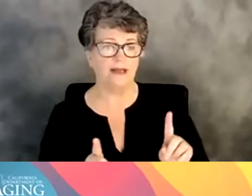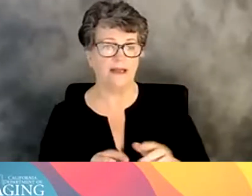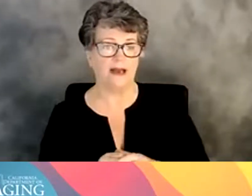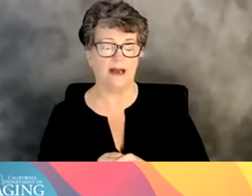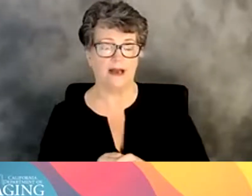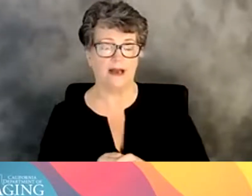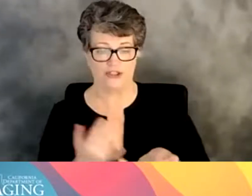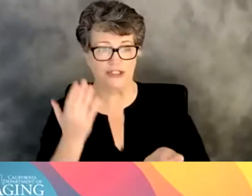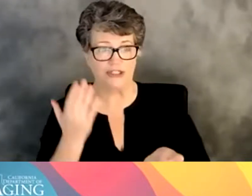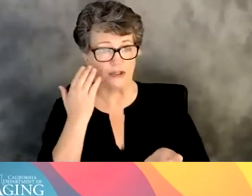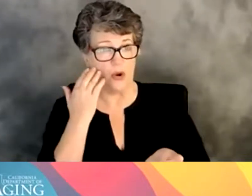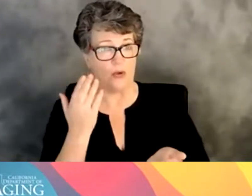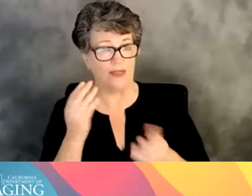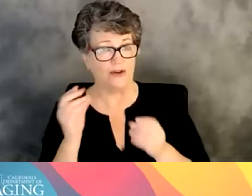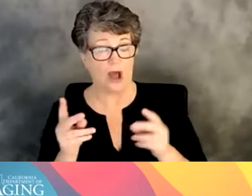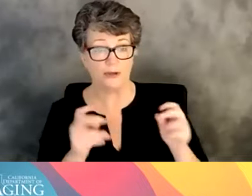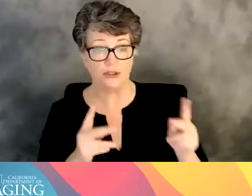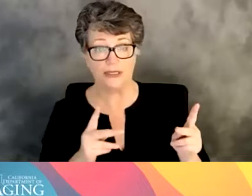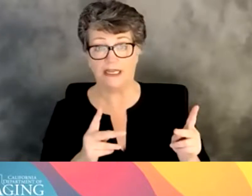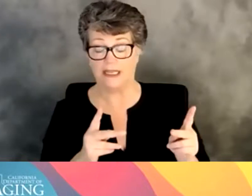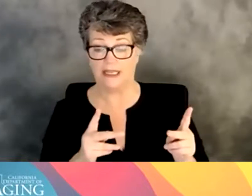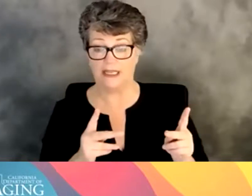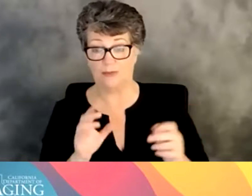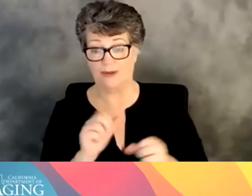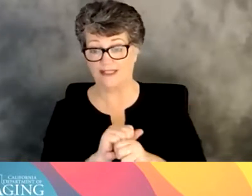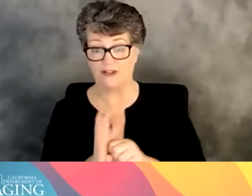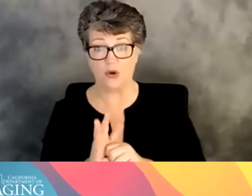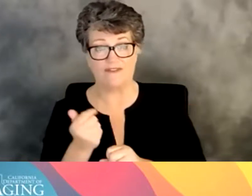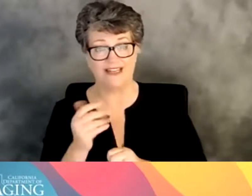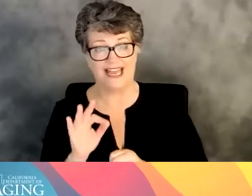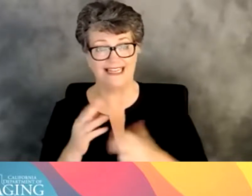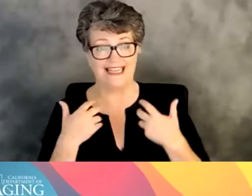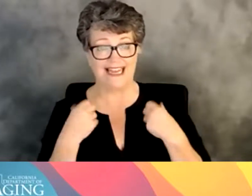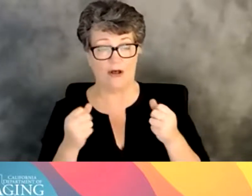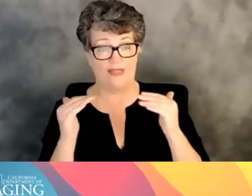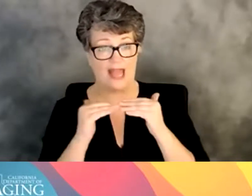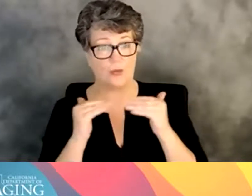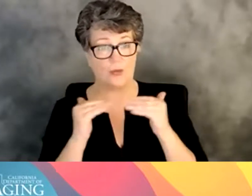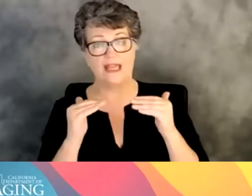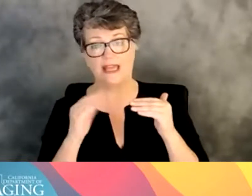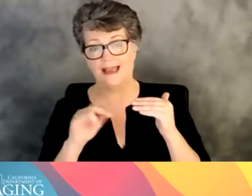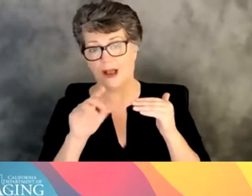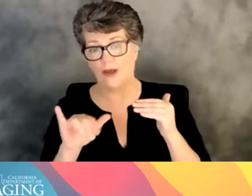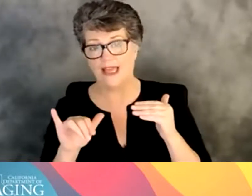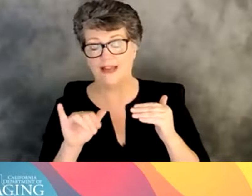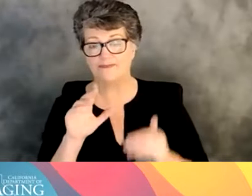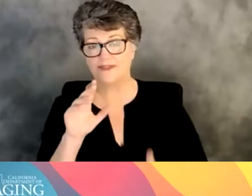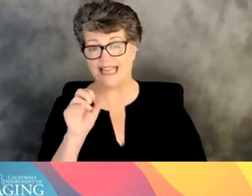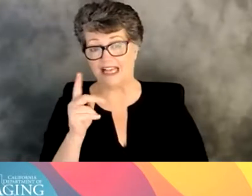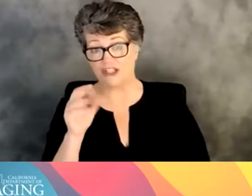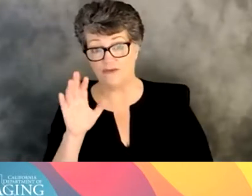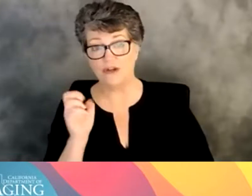know that there's an opportunity in the context of this COVID-19 Health Equity Task Force to make recommendations to the